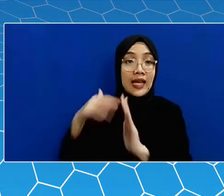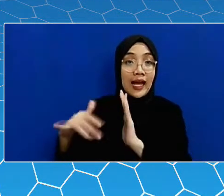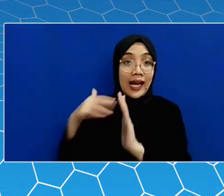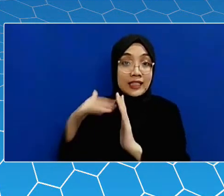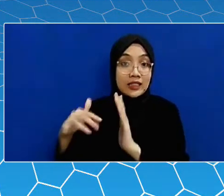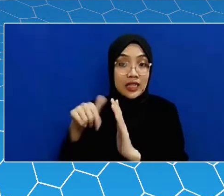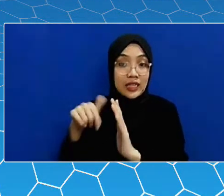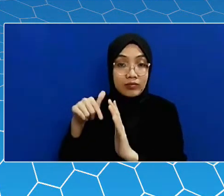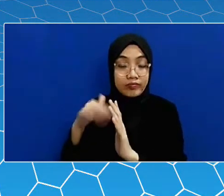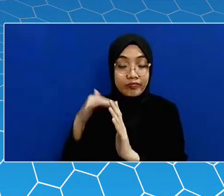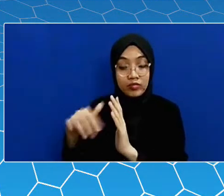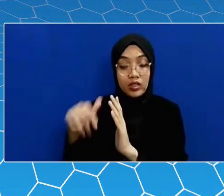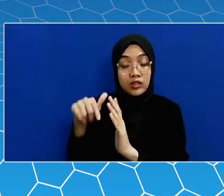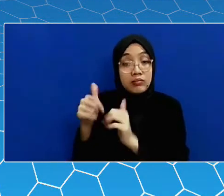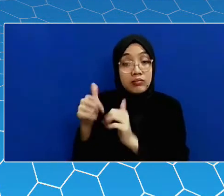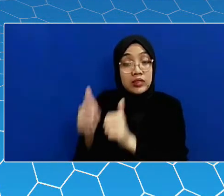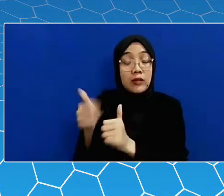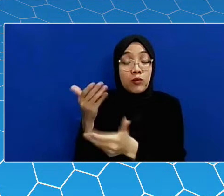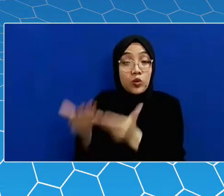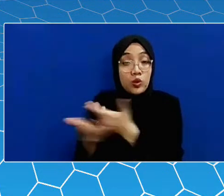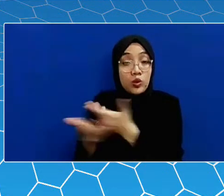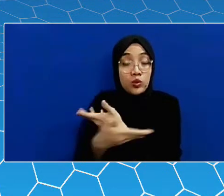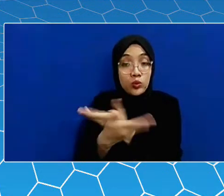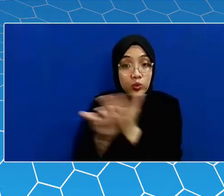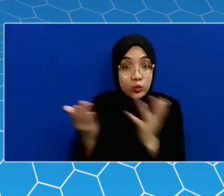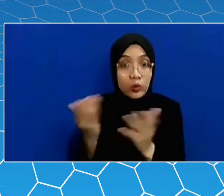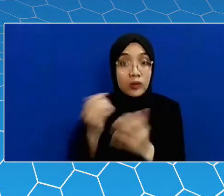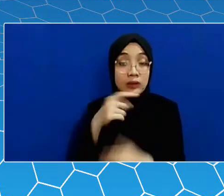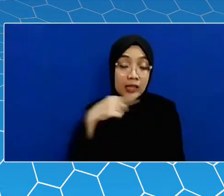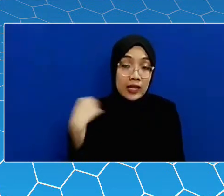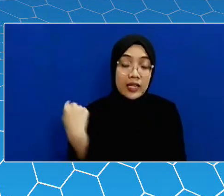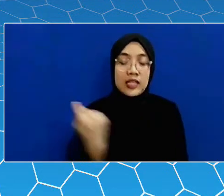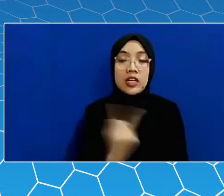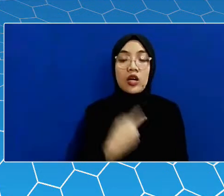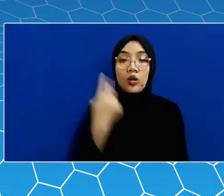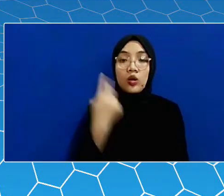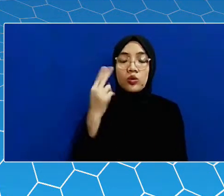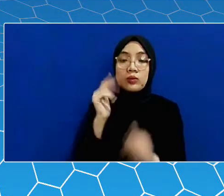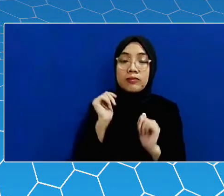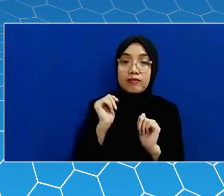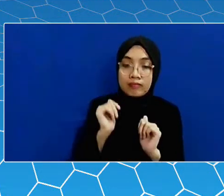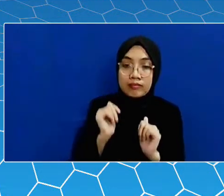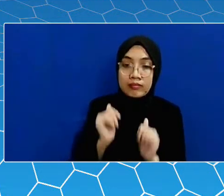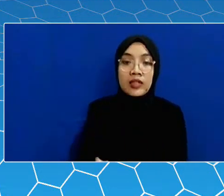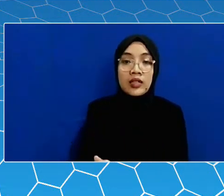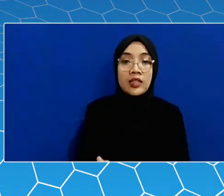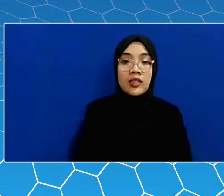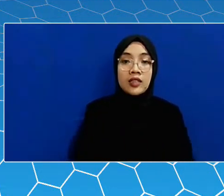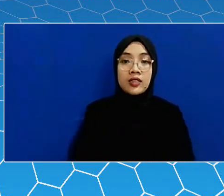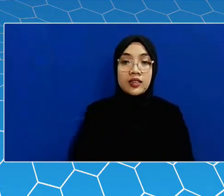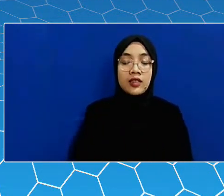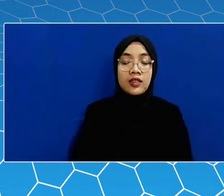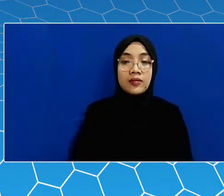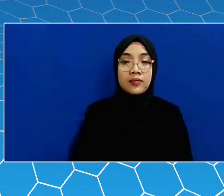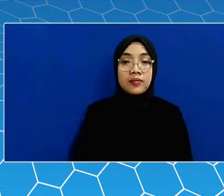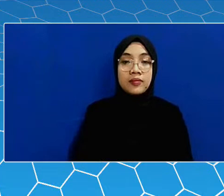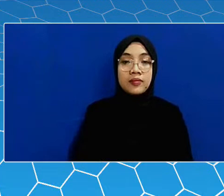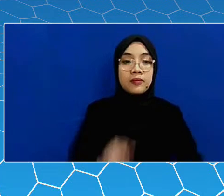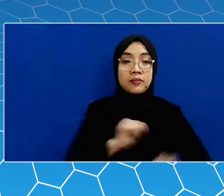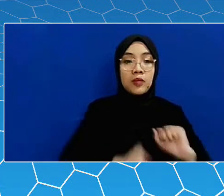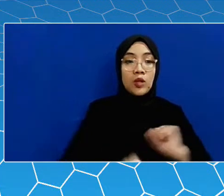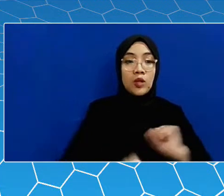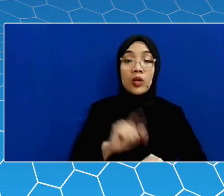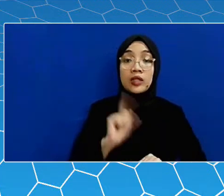and dispersed area where there is extremely limited public transport links, meaning that patients